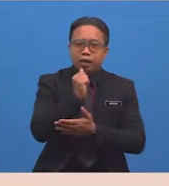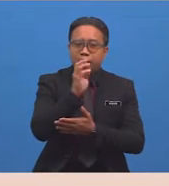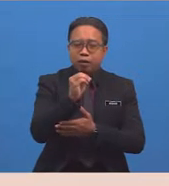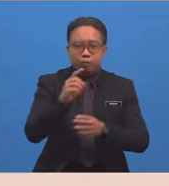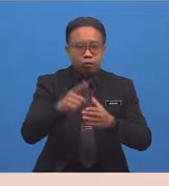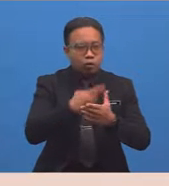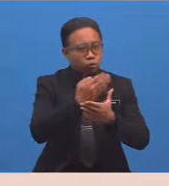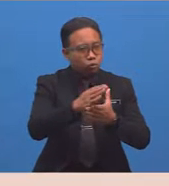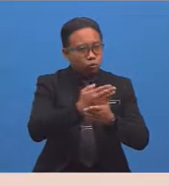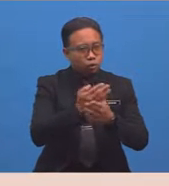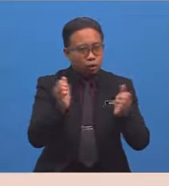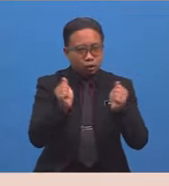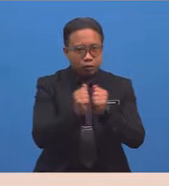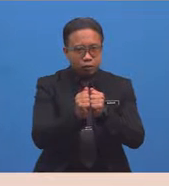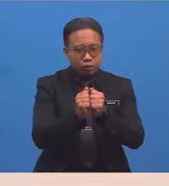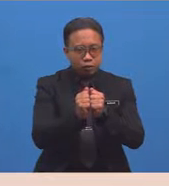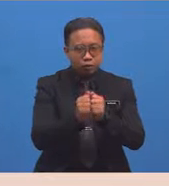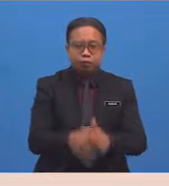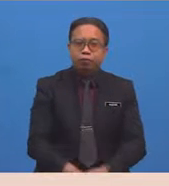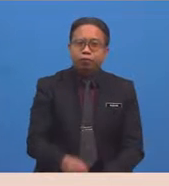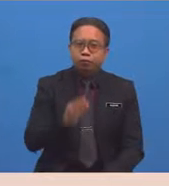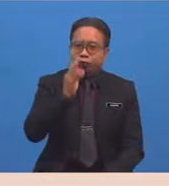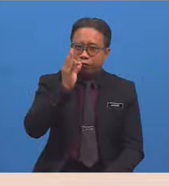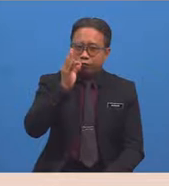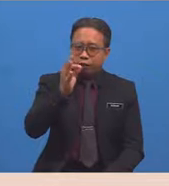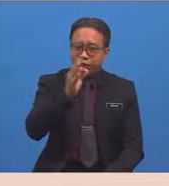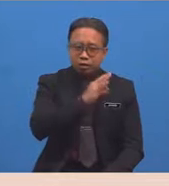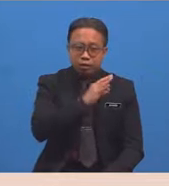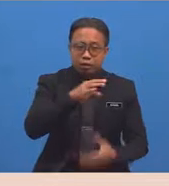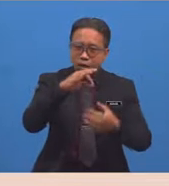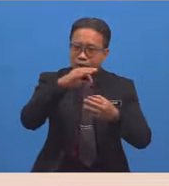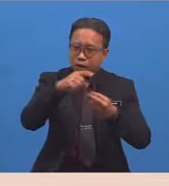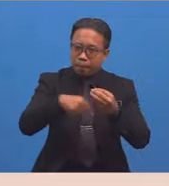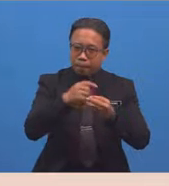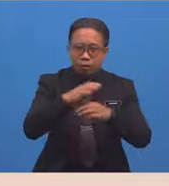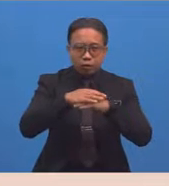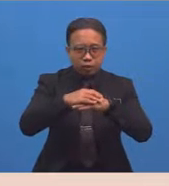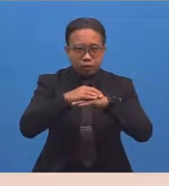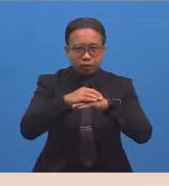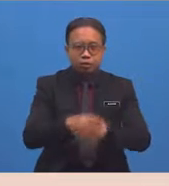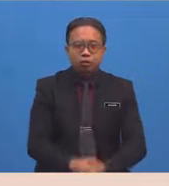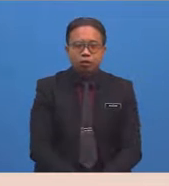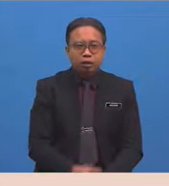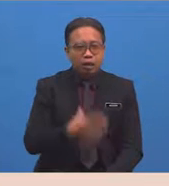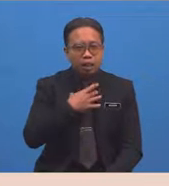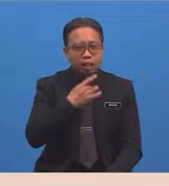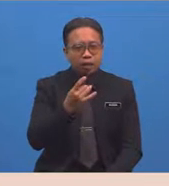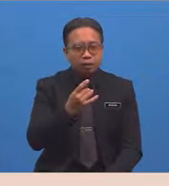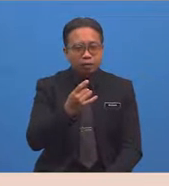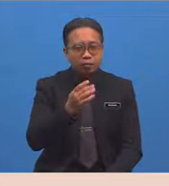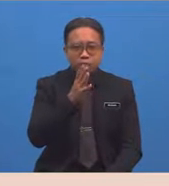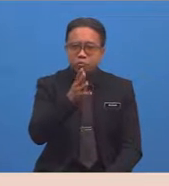am going to share with you some super interesting fun facts about English. Just as interesting like